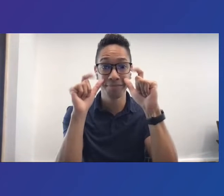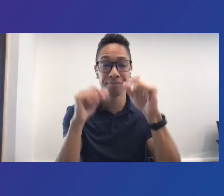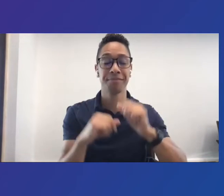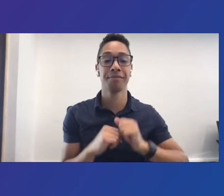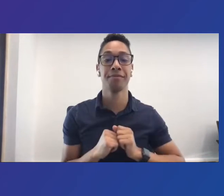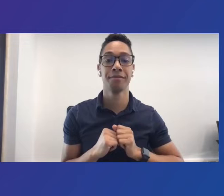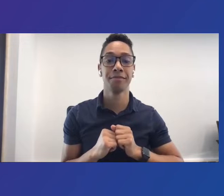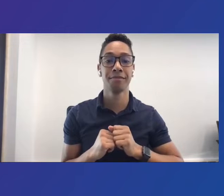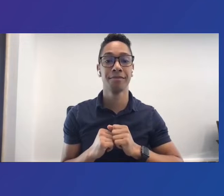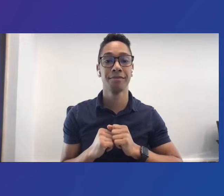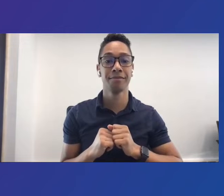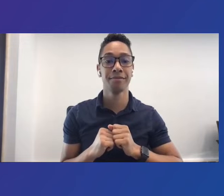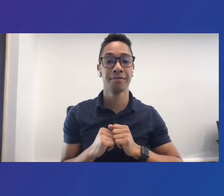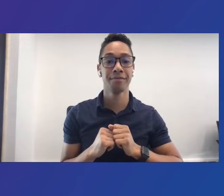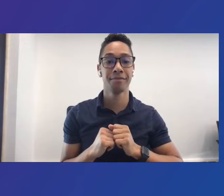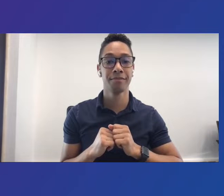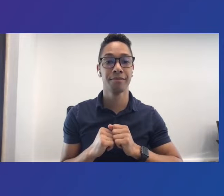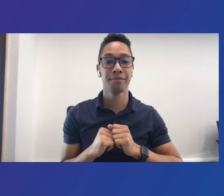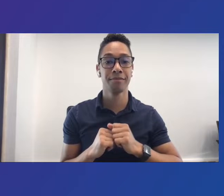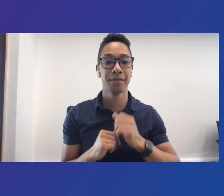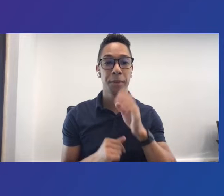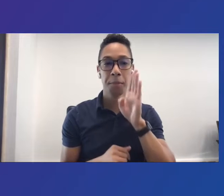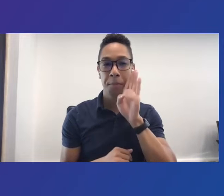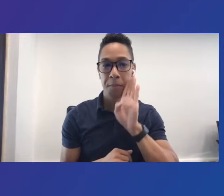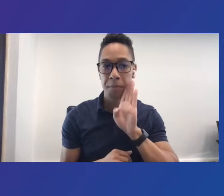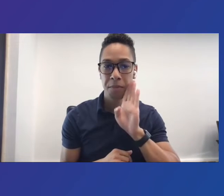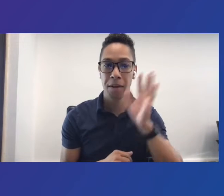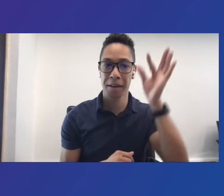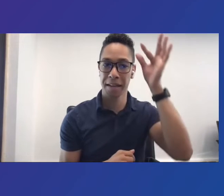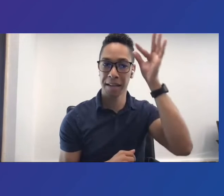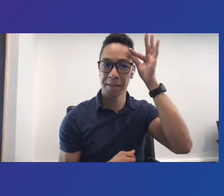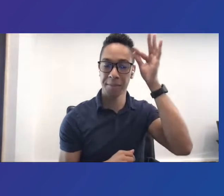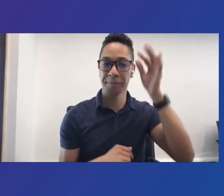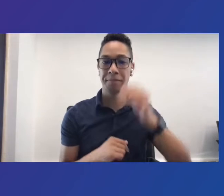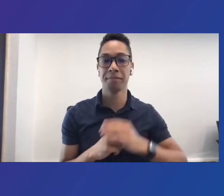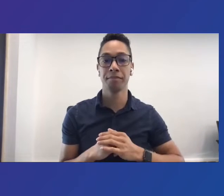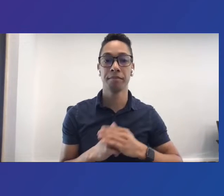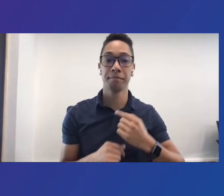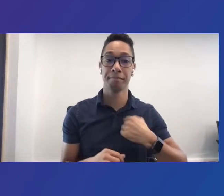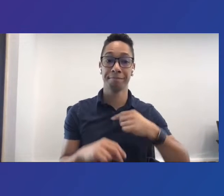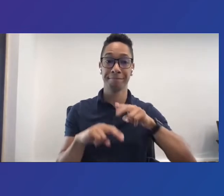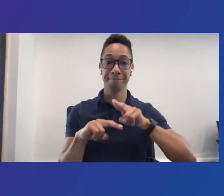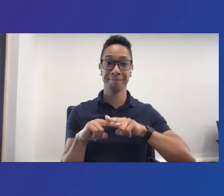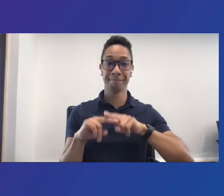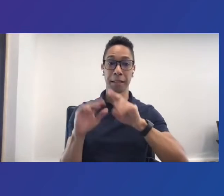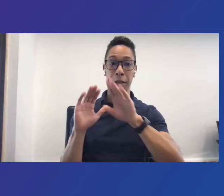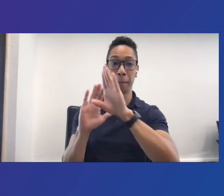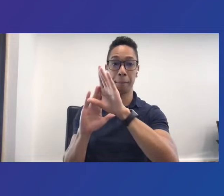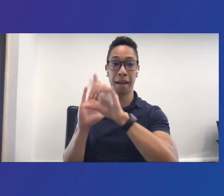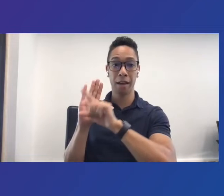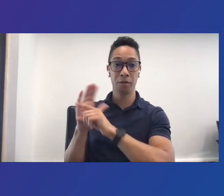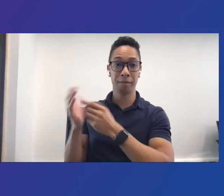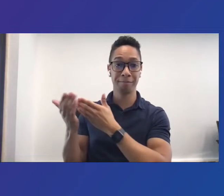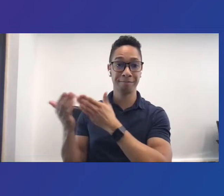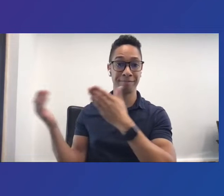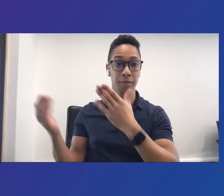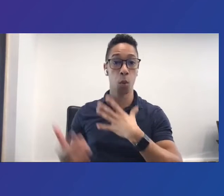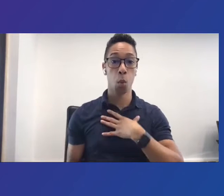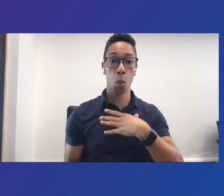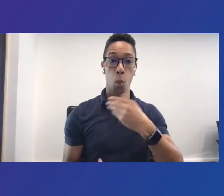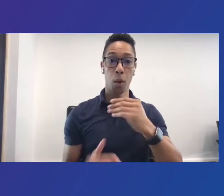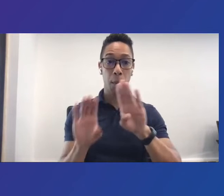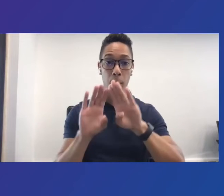light brown hair, and I am sitting behind a white wall with 2 pieces of